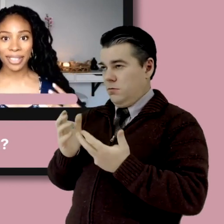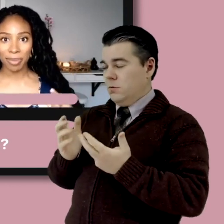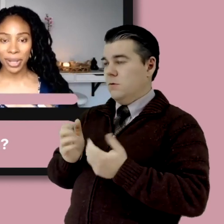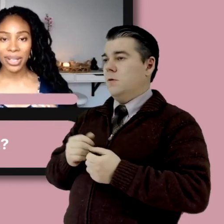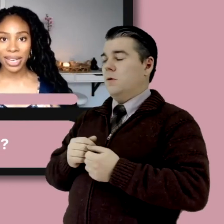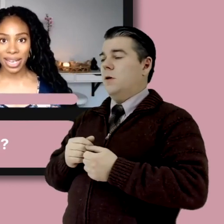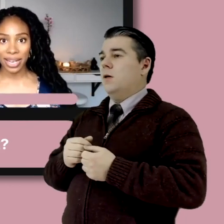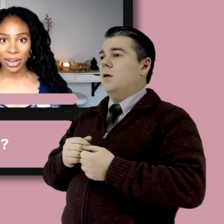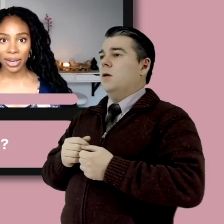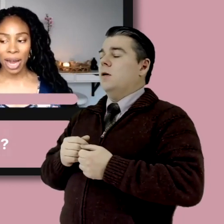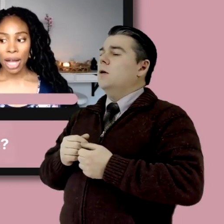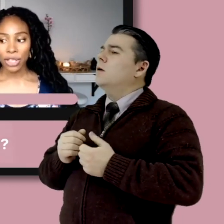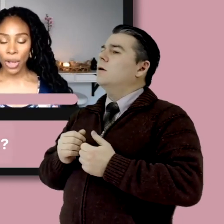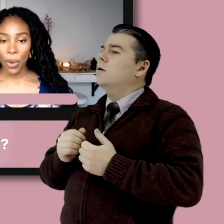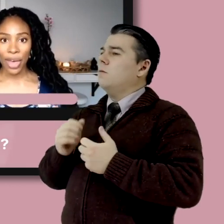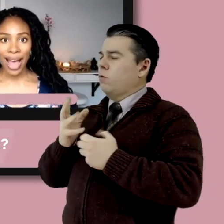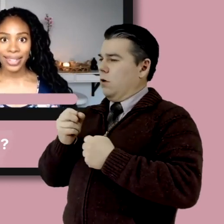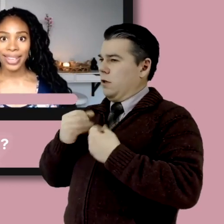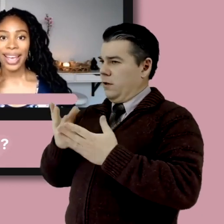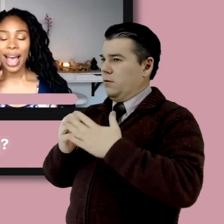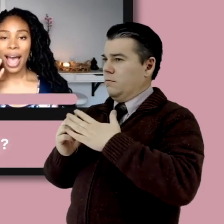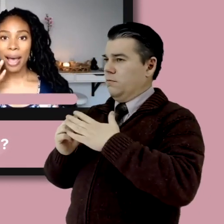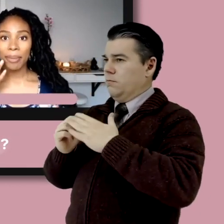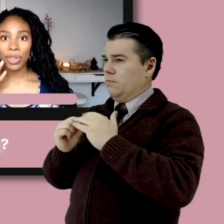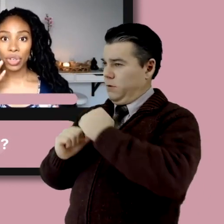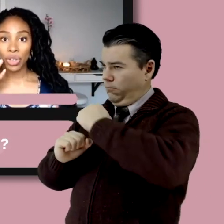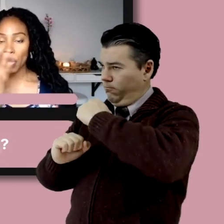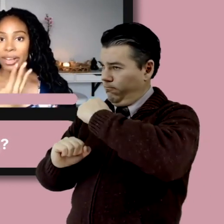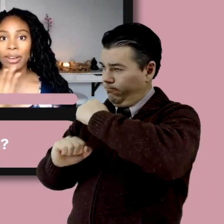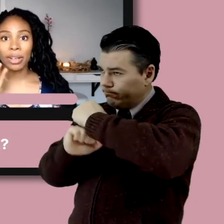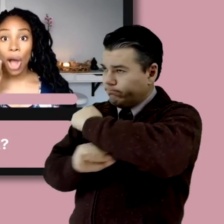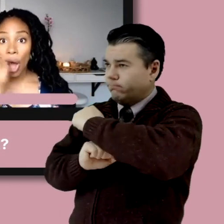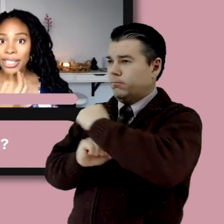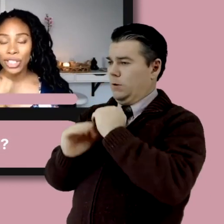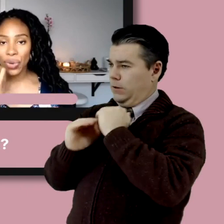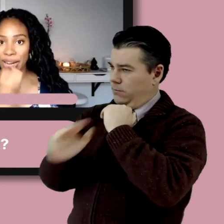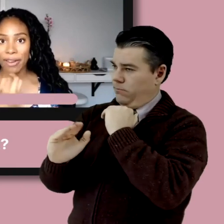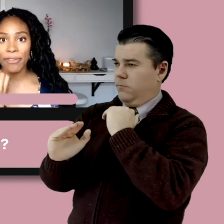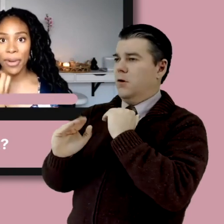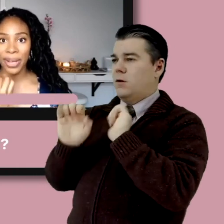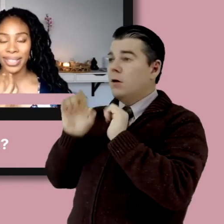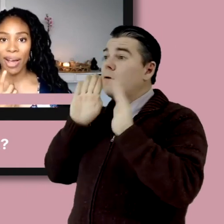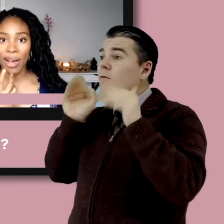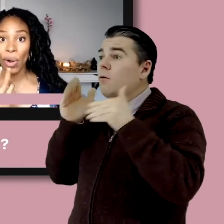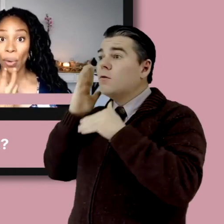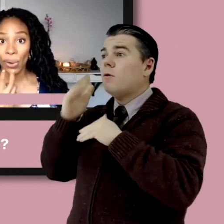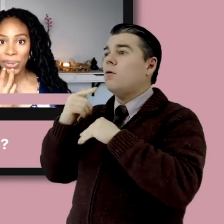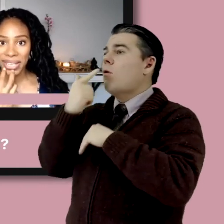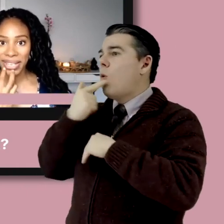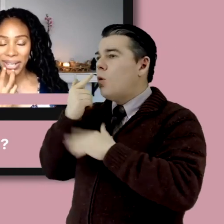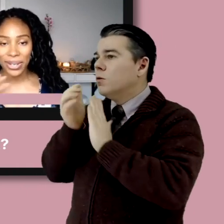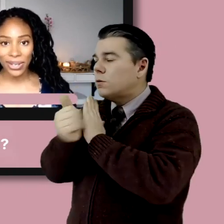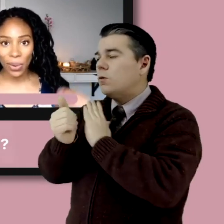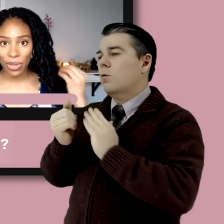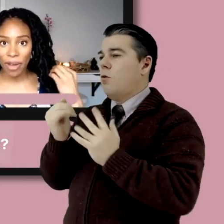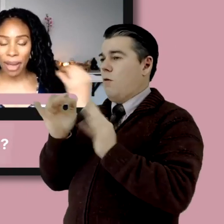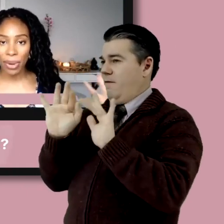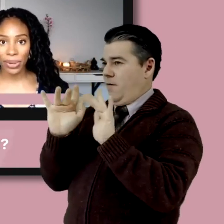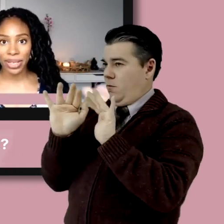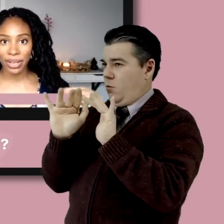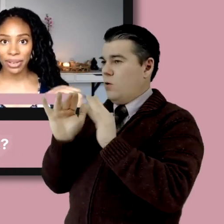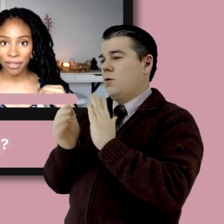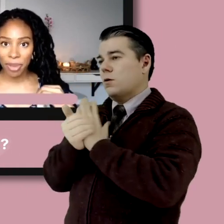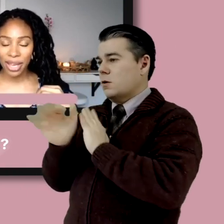give stability here so that we can concentrate and focus on oral skills or the fine